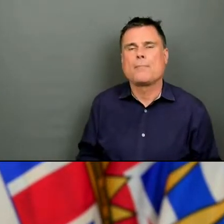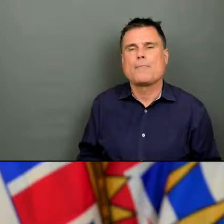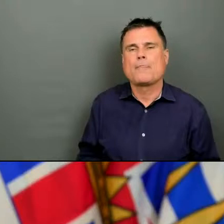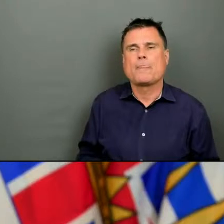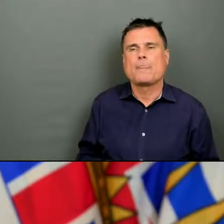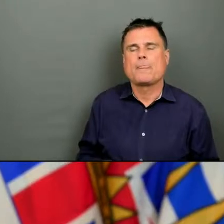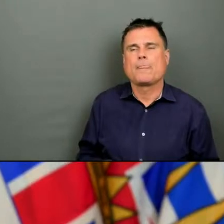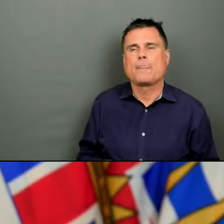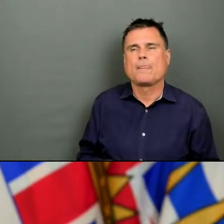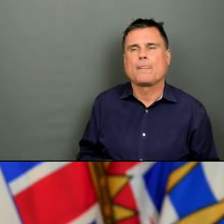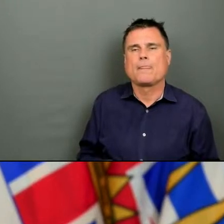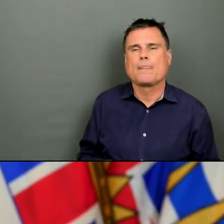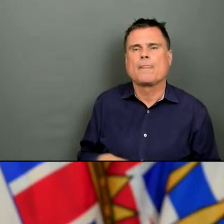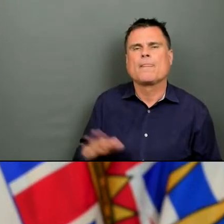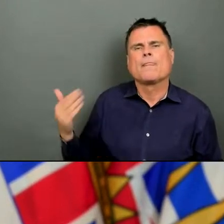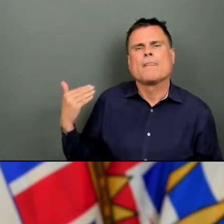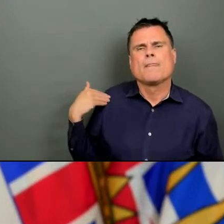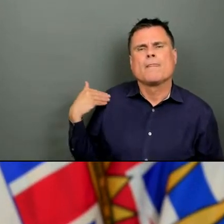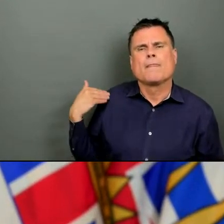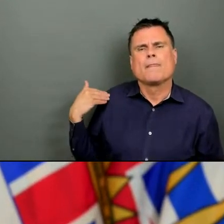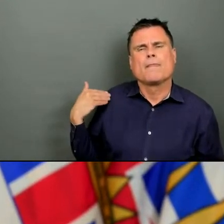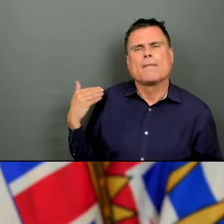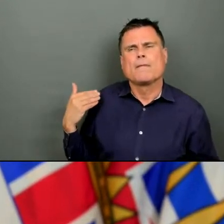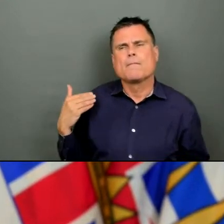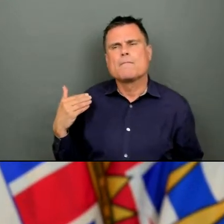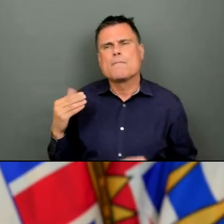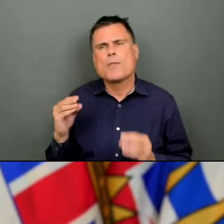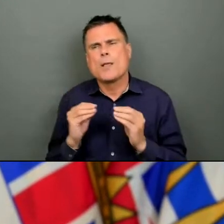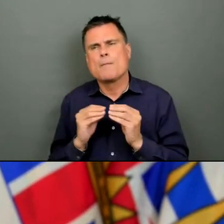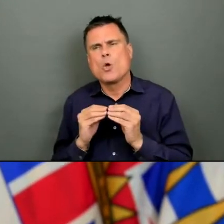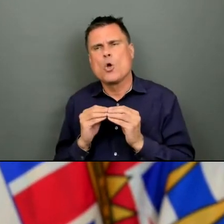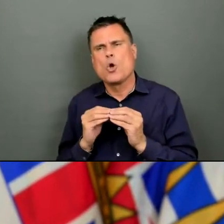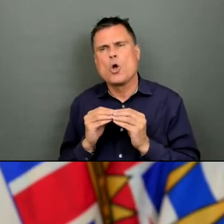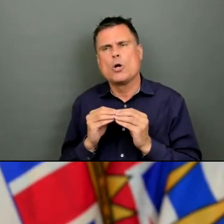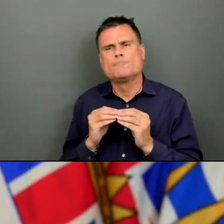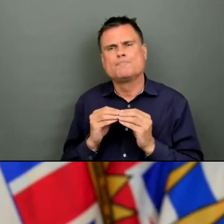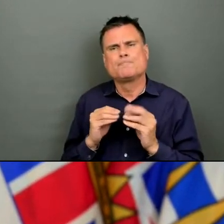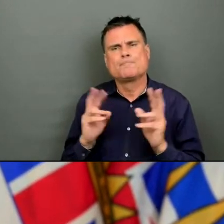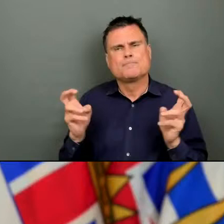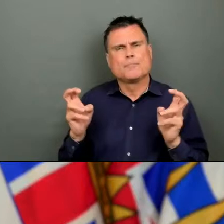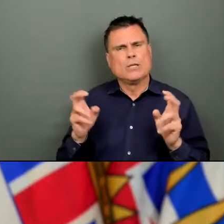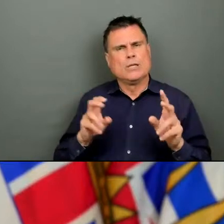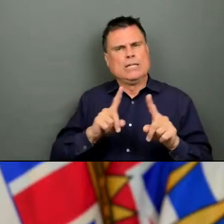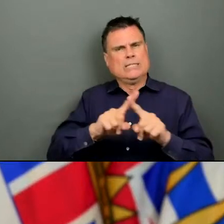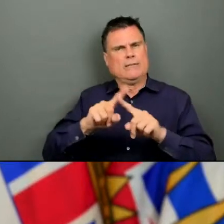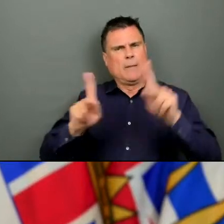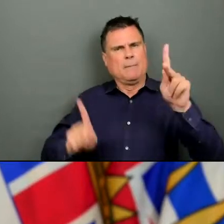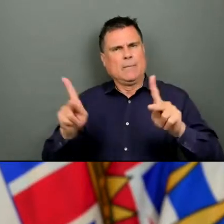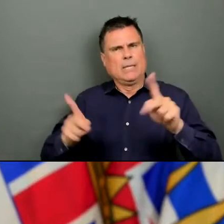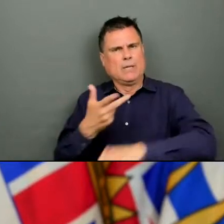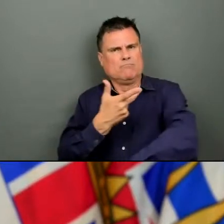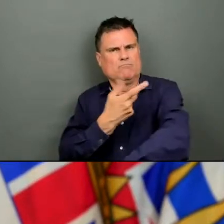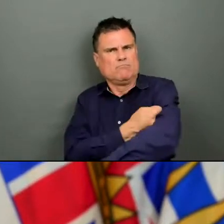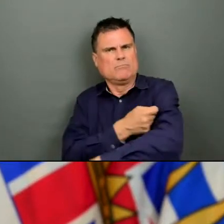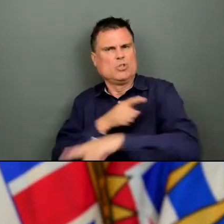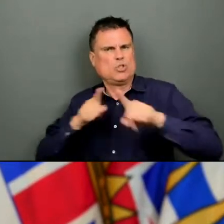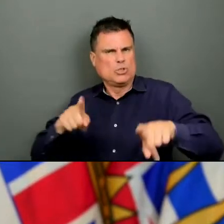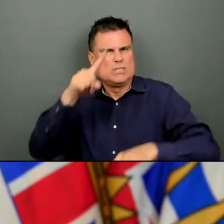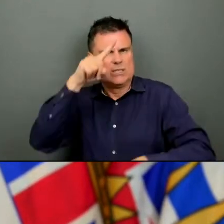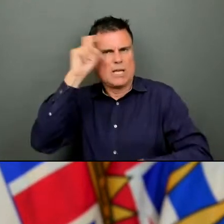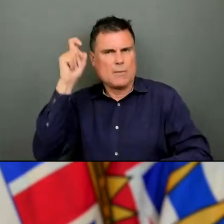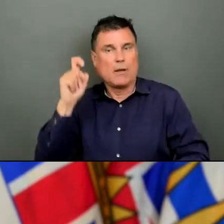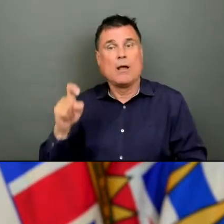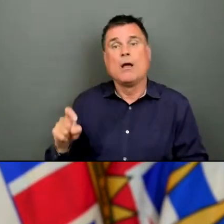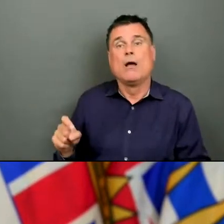about the incentives that are being done to try to get as many people immunized as possible over the summer. I understand Fraser Health is